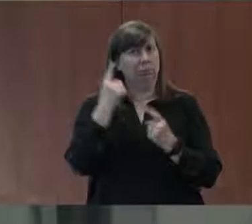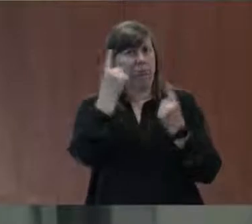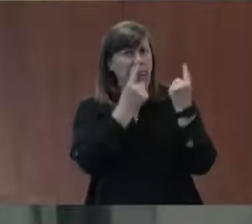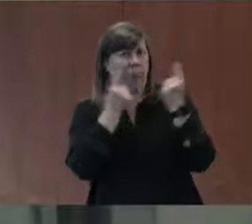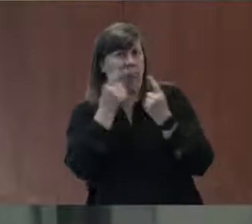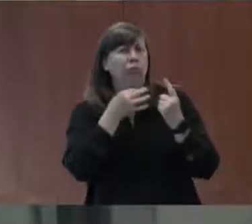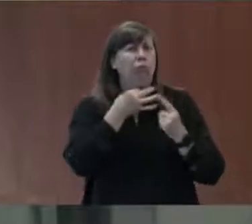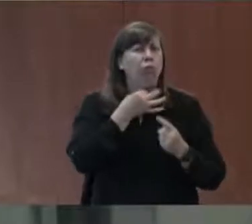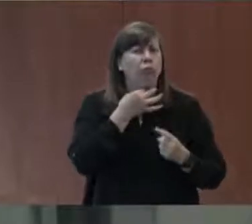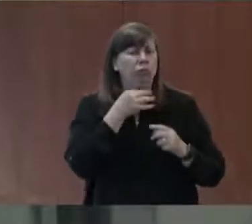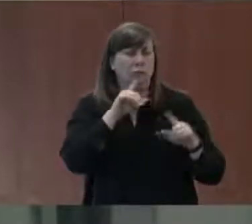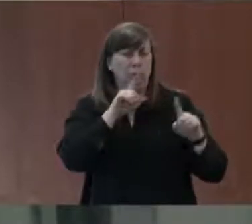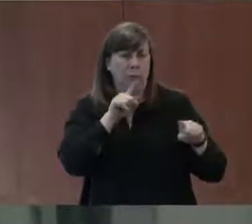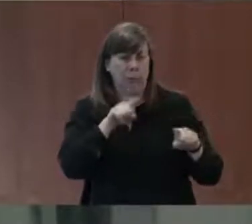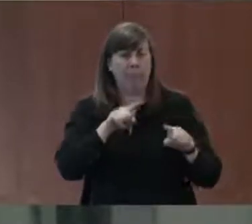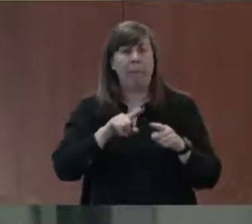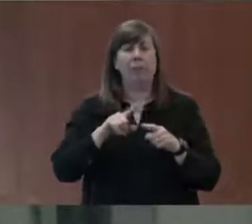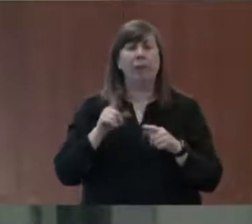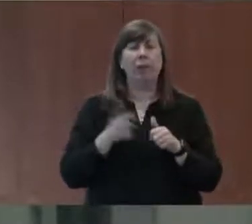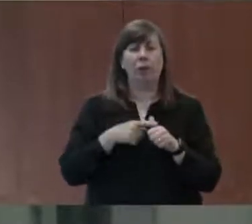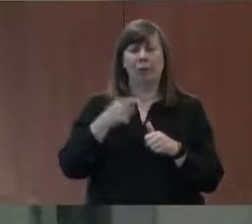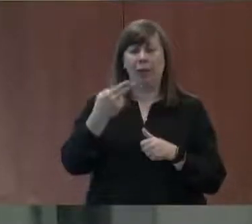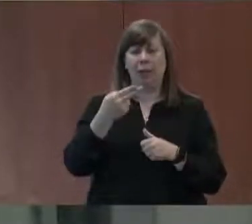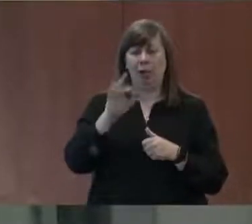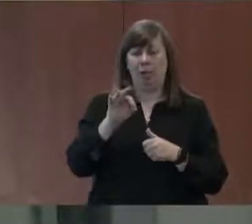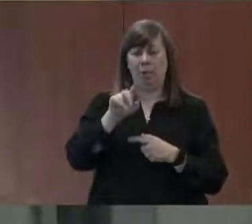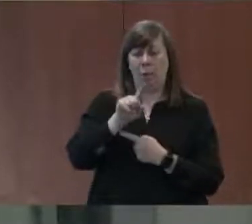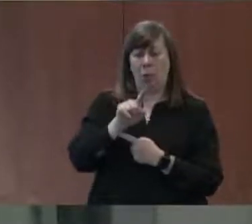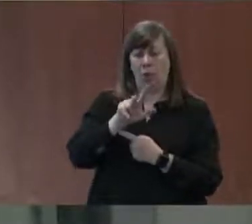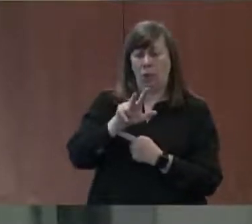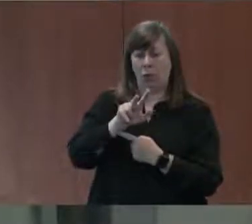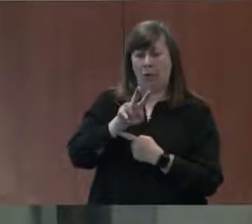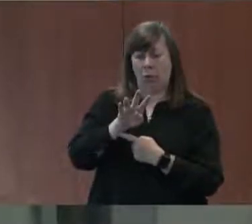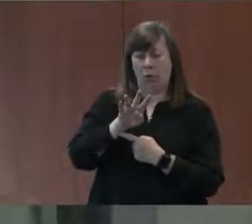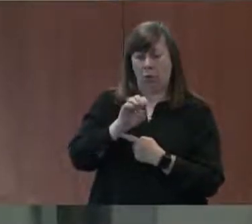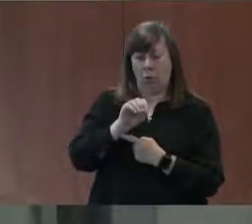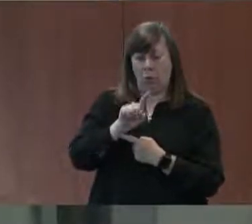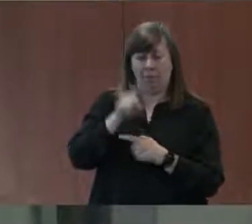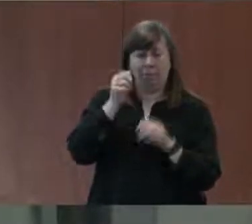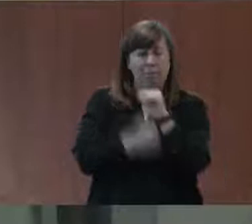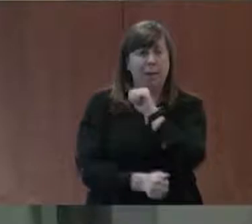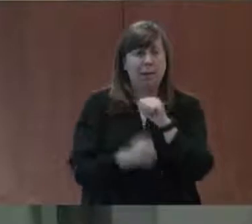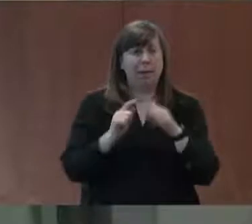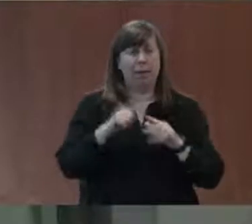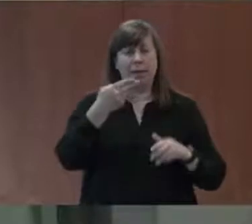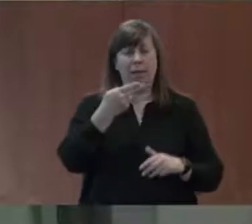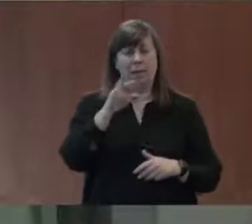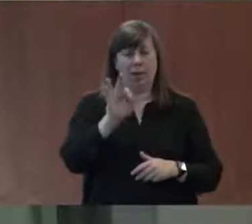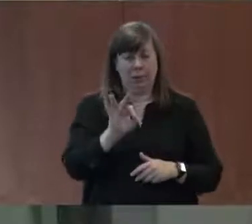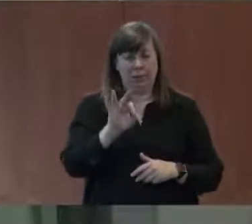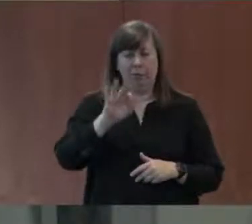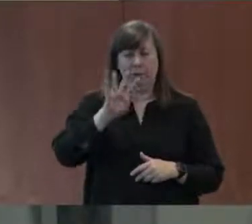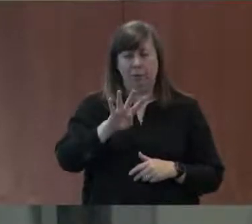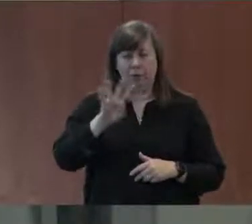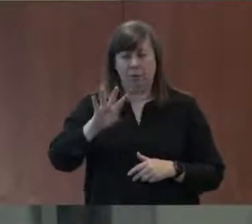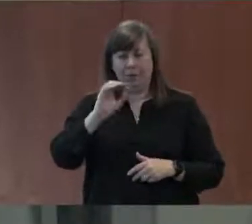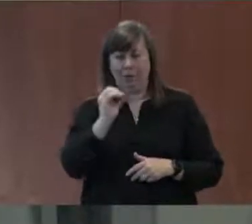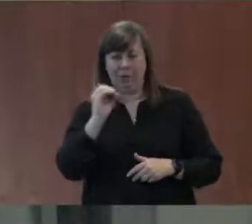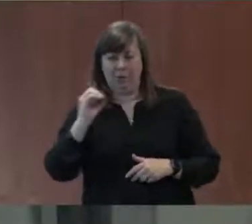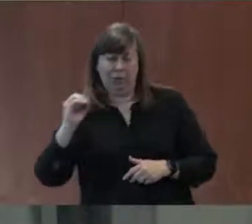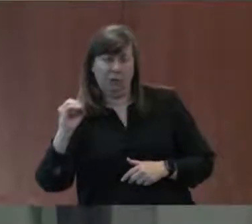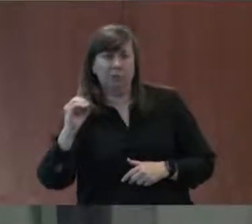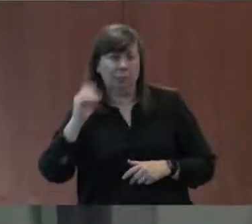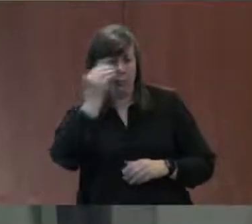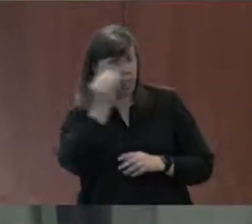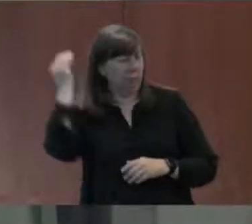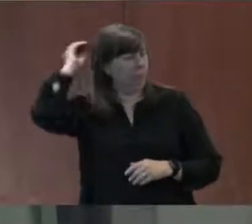wanted to respond to them. First, HF 3401 has been amended and is now passing through as HF 4300. Something